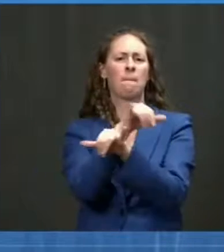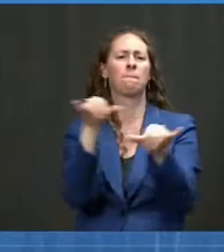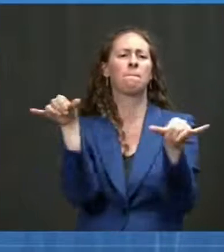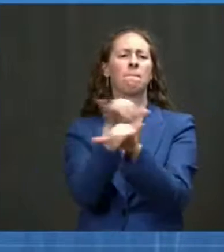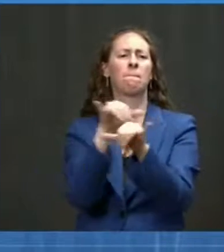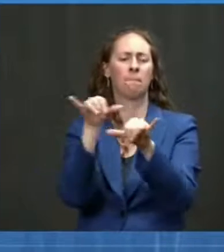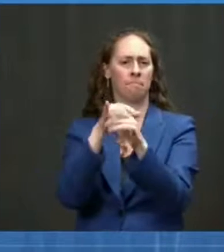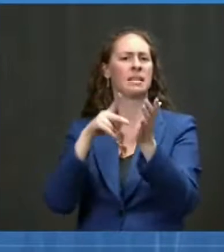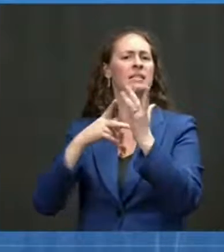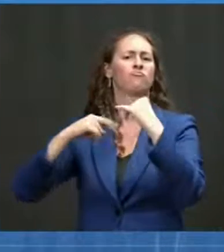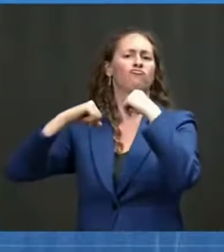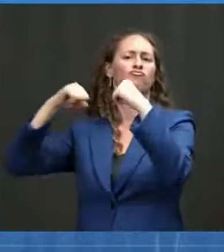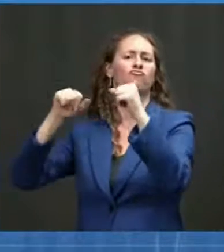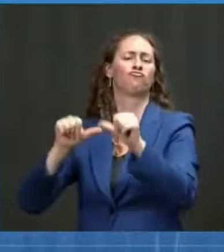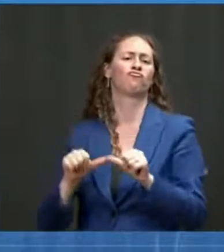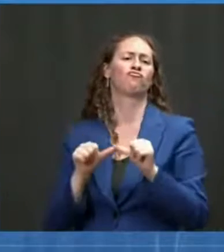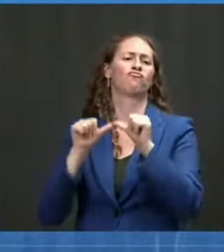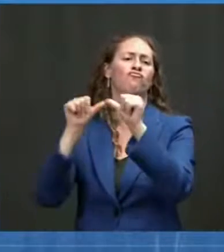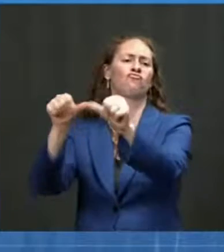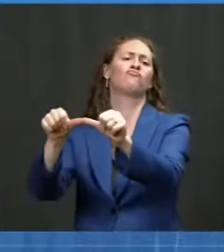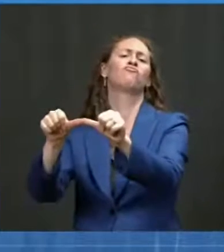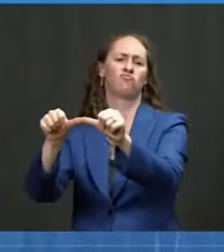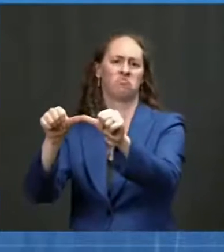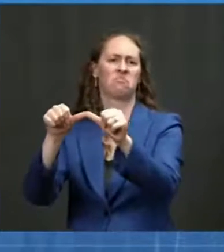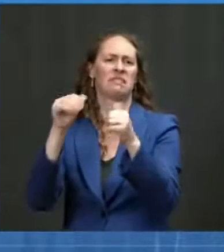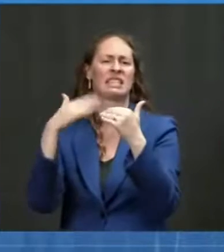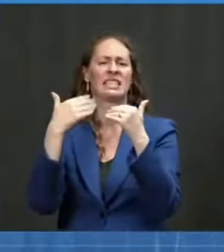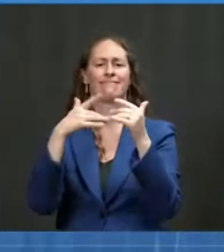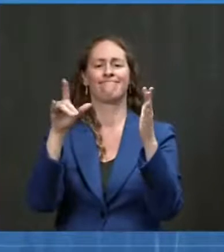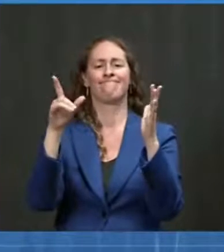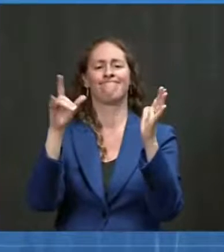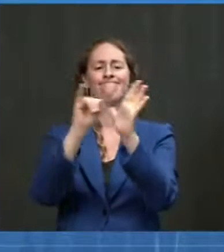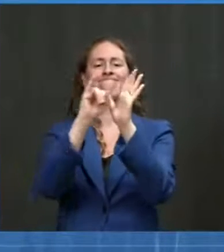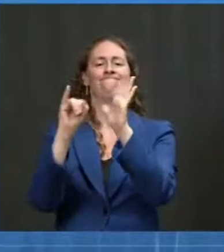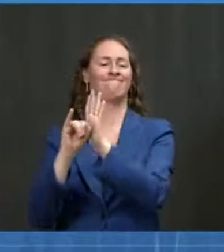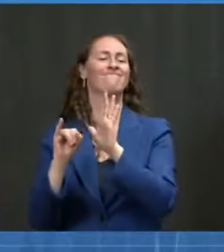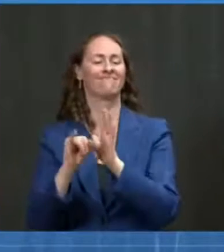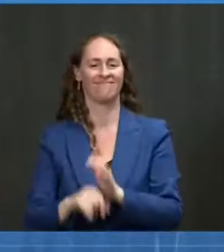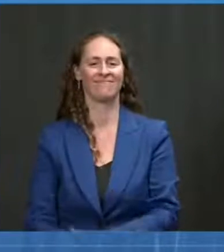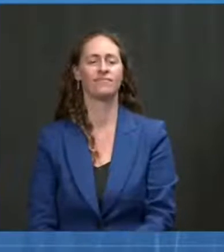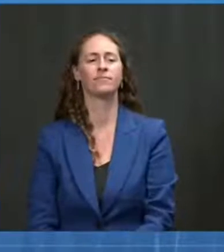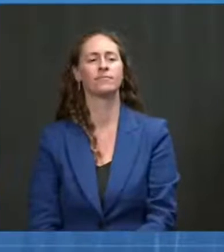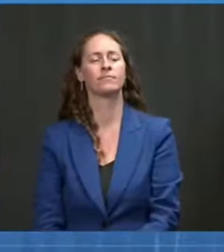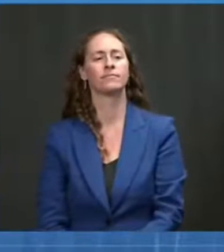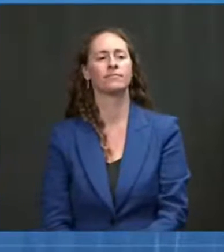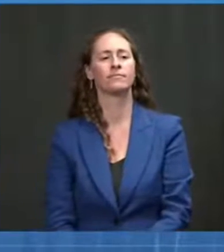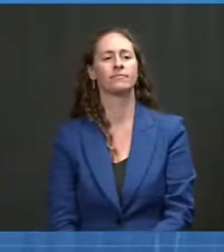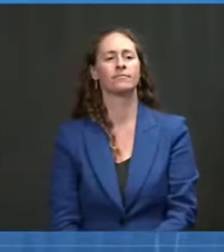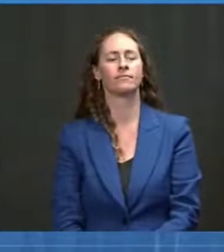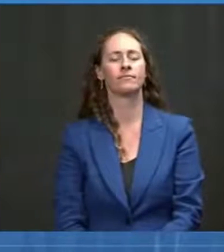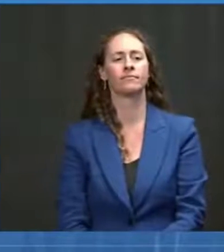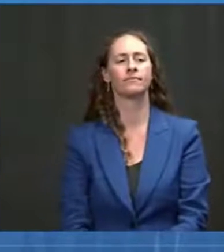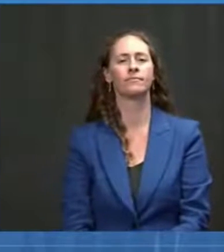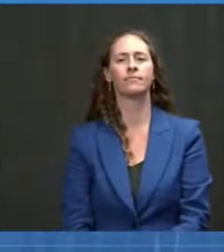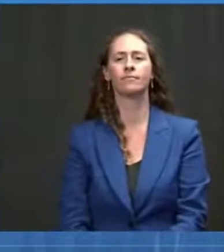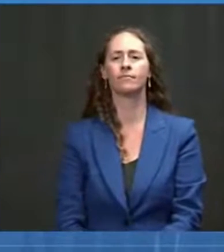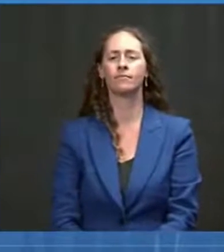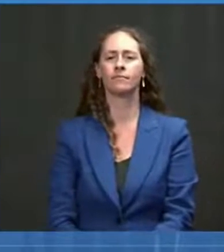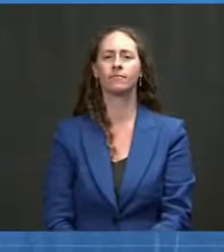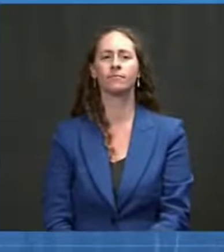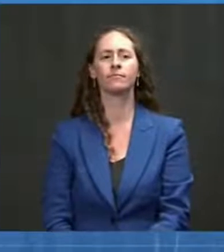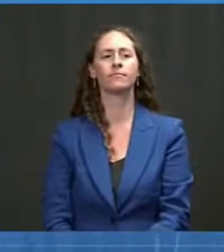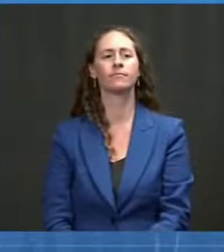and actually most common and very likely the most appropriate measurement of a correlate of immunity. And for